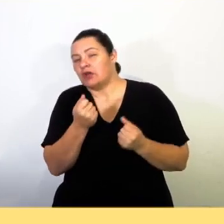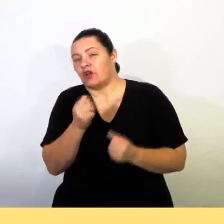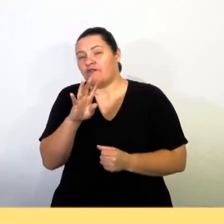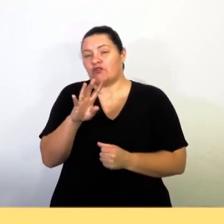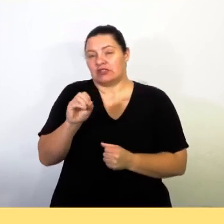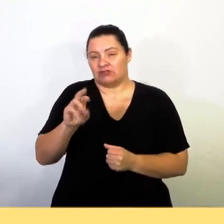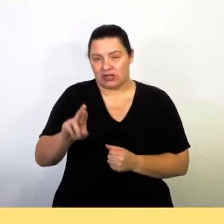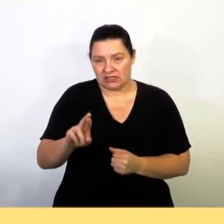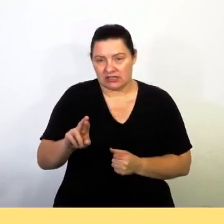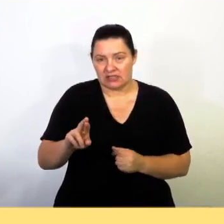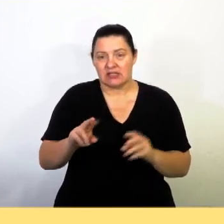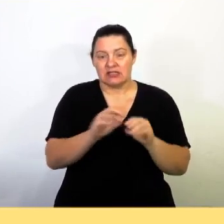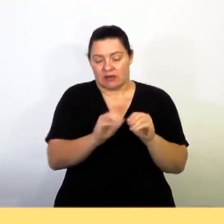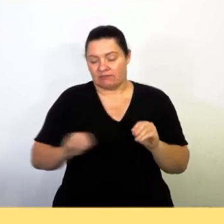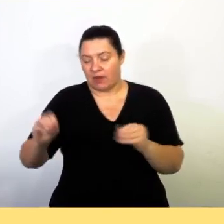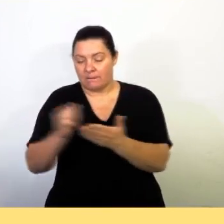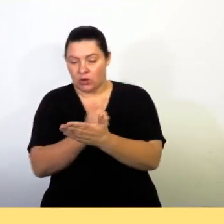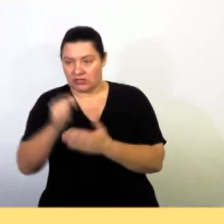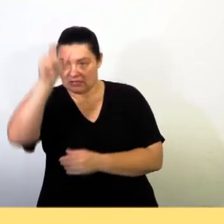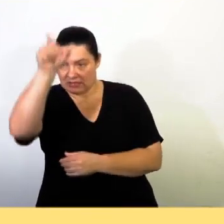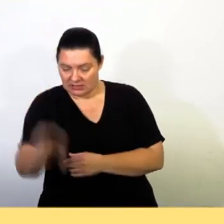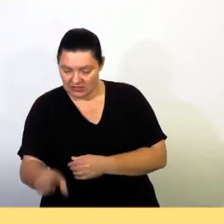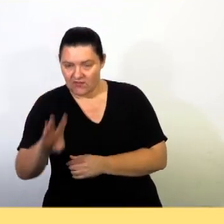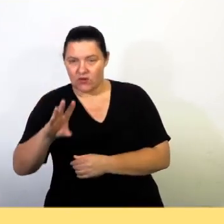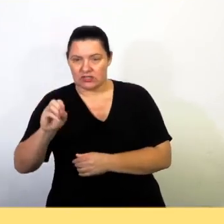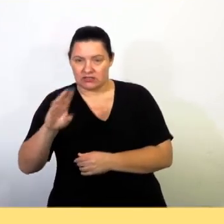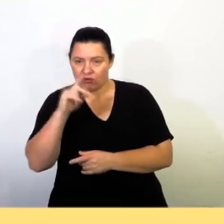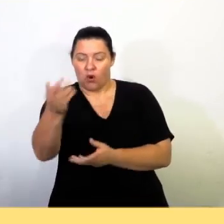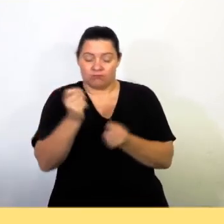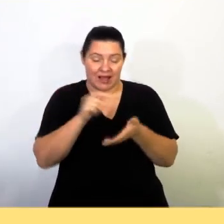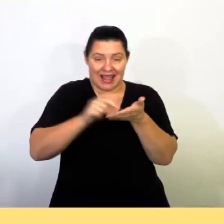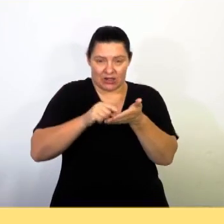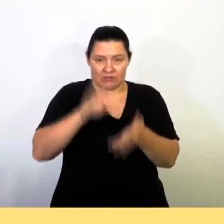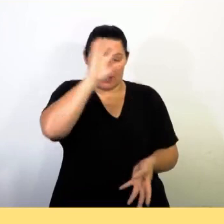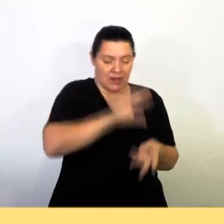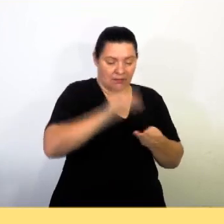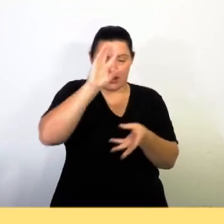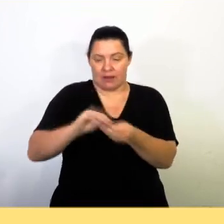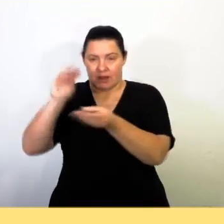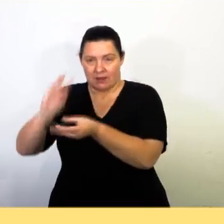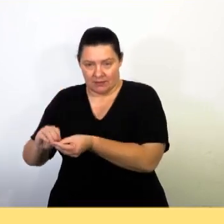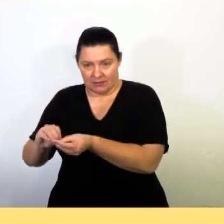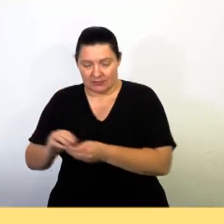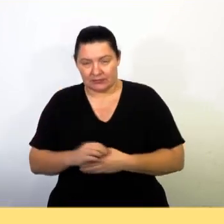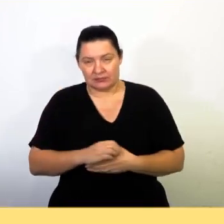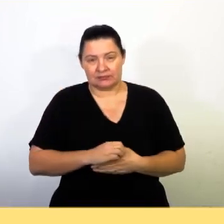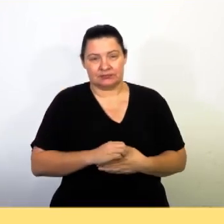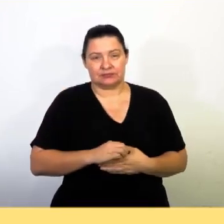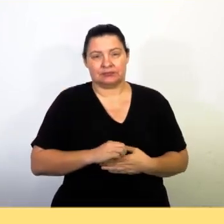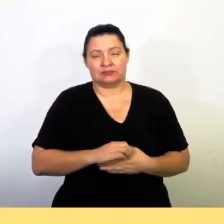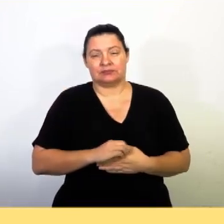rands, which we also bring under postages 40. Now, quickly grab your calculator. I want us to quickly add